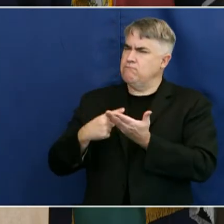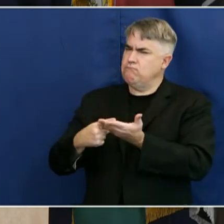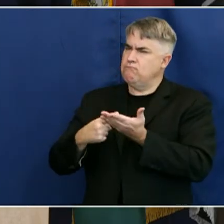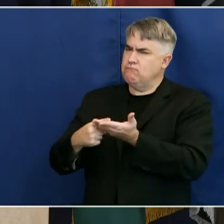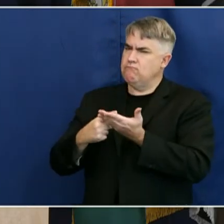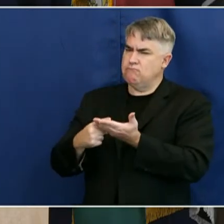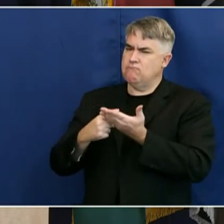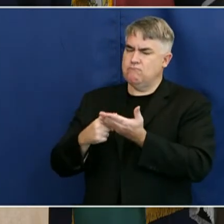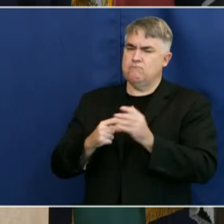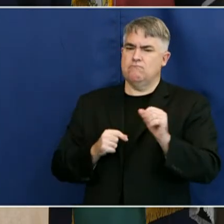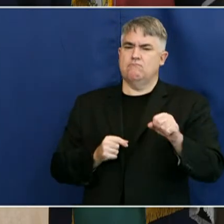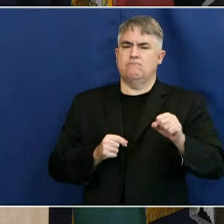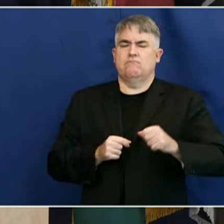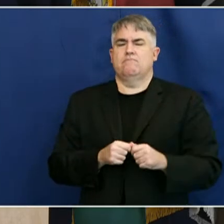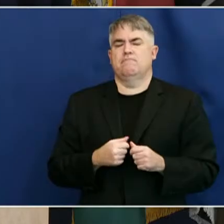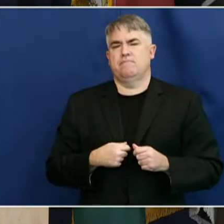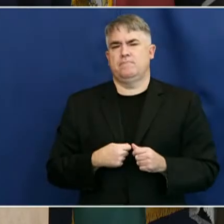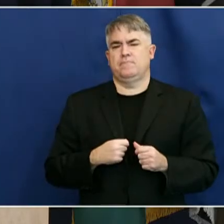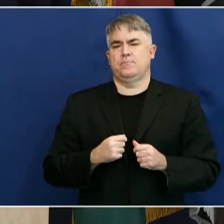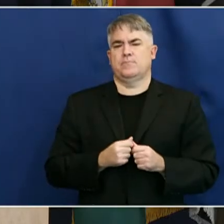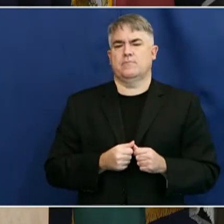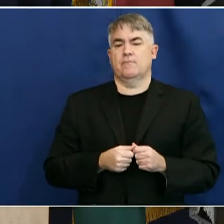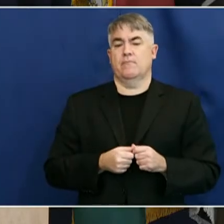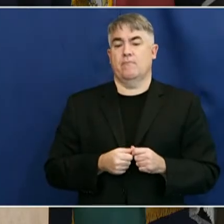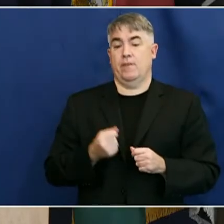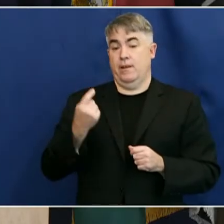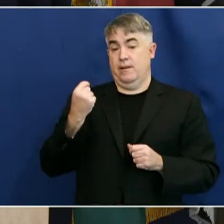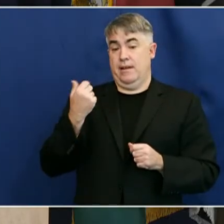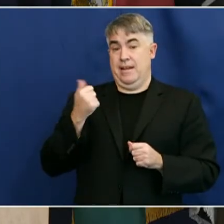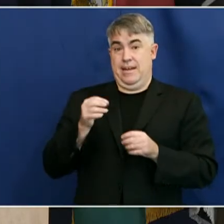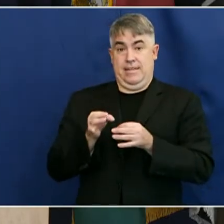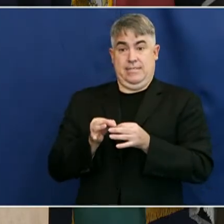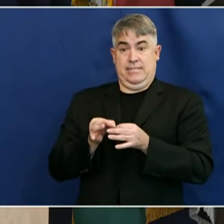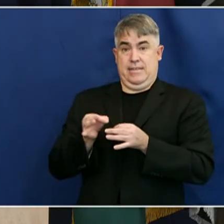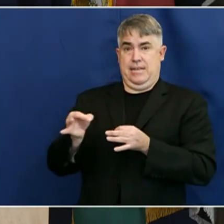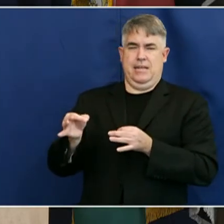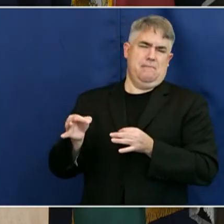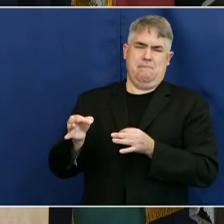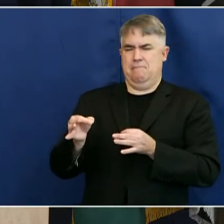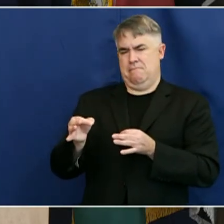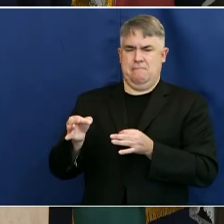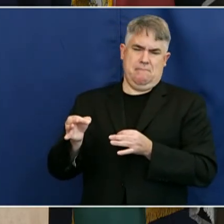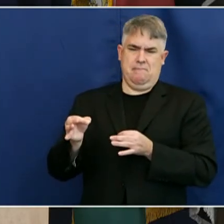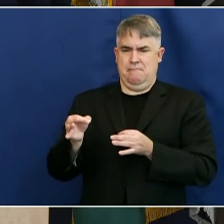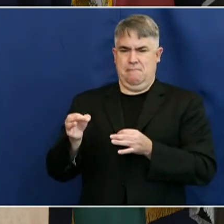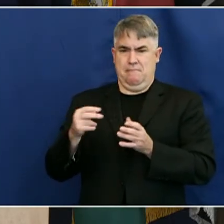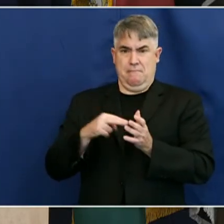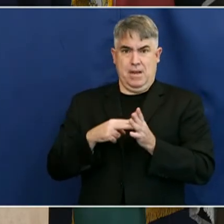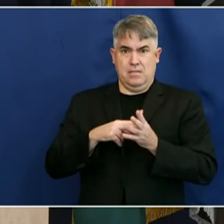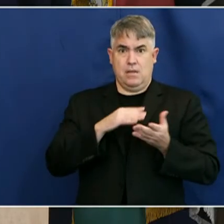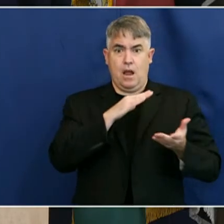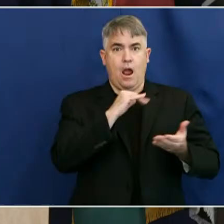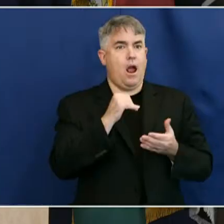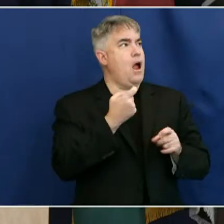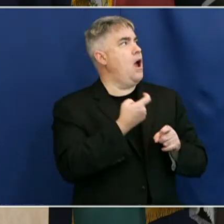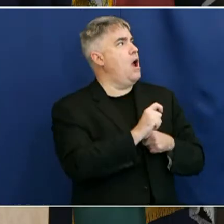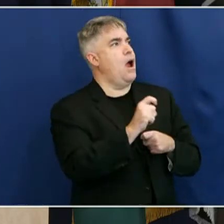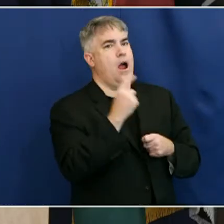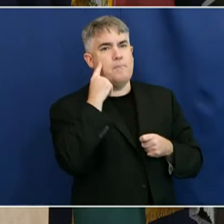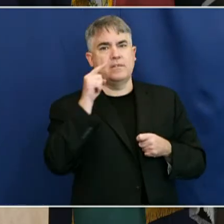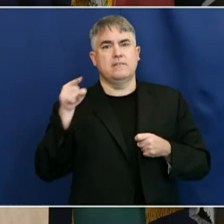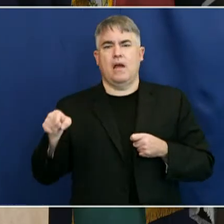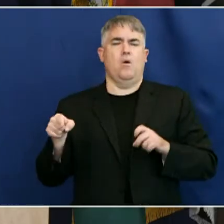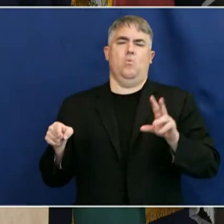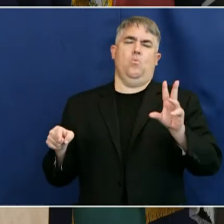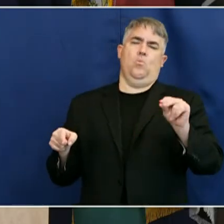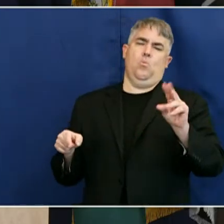don't think any delay in getting there is going to impact our ability to get vaccines. And we're confident that we will be able